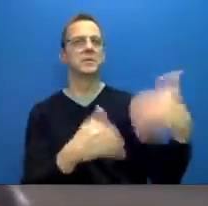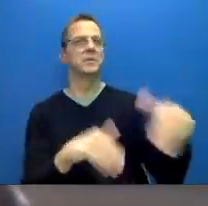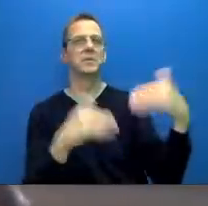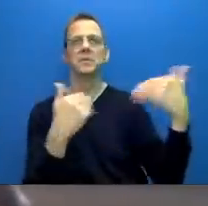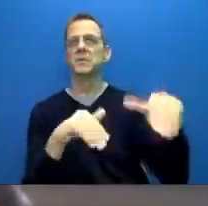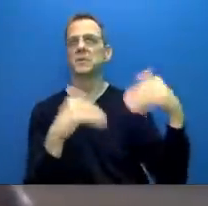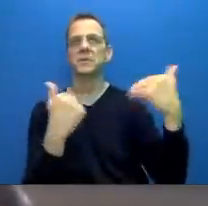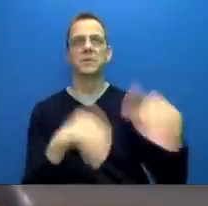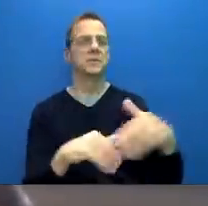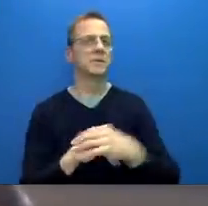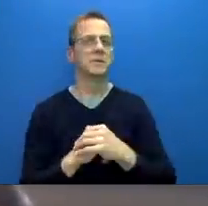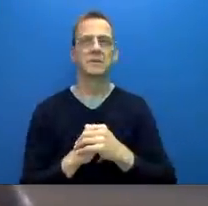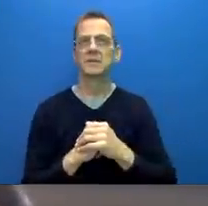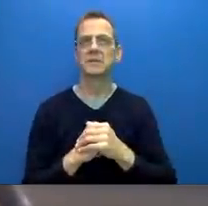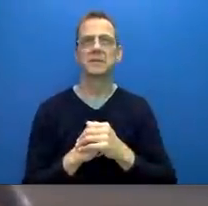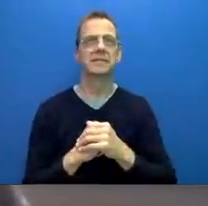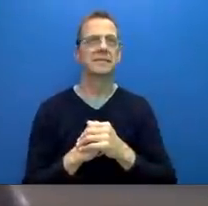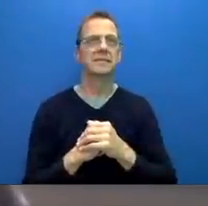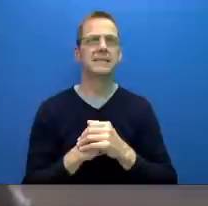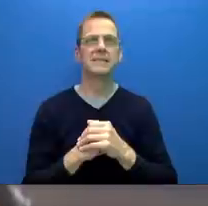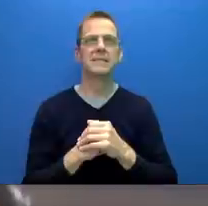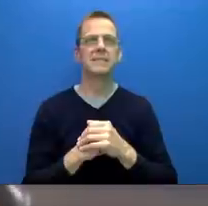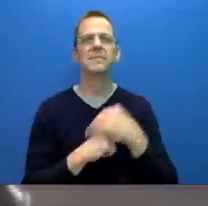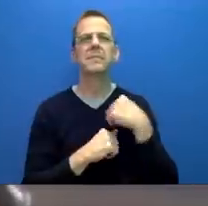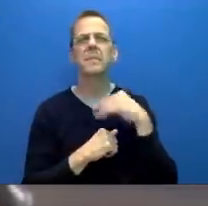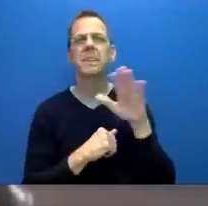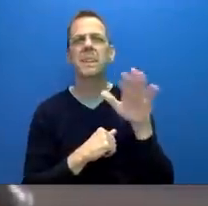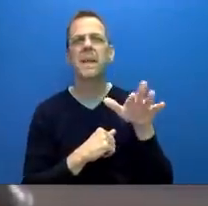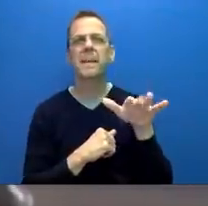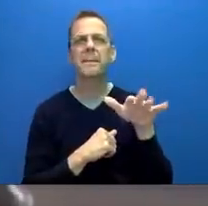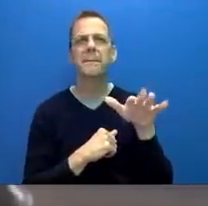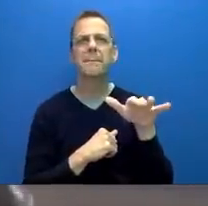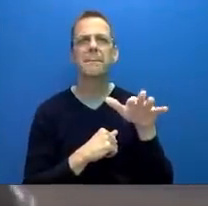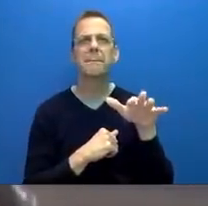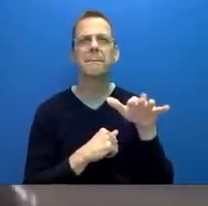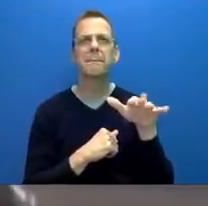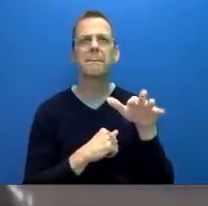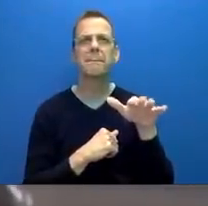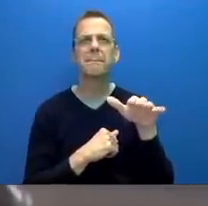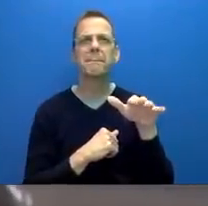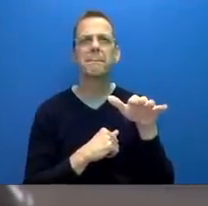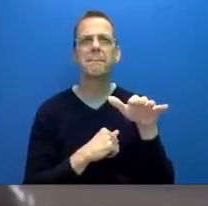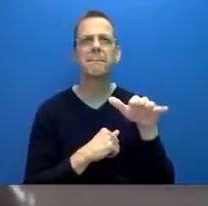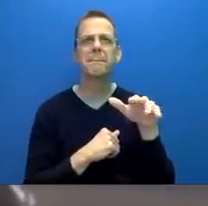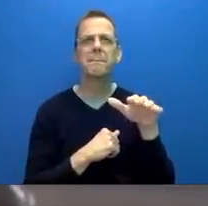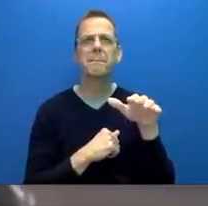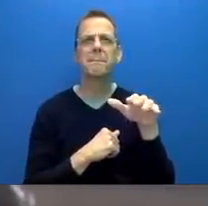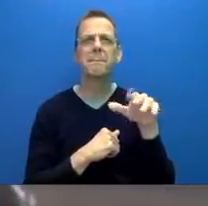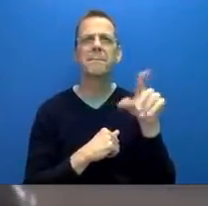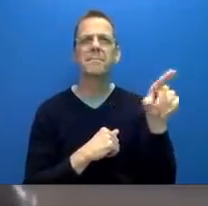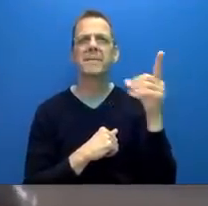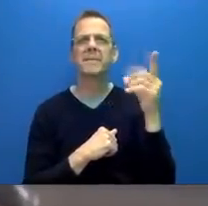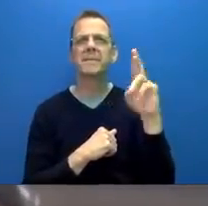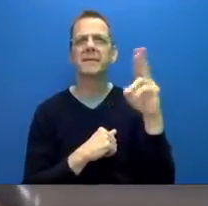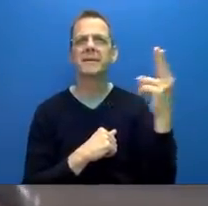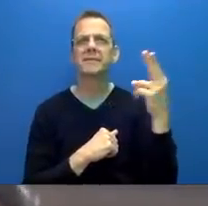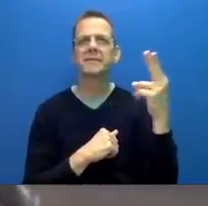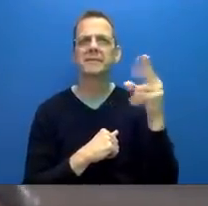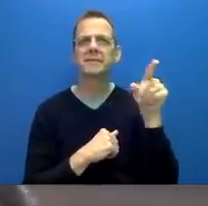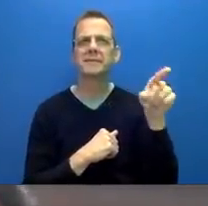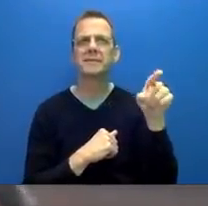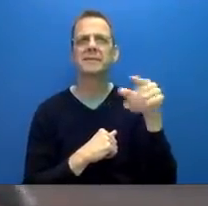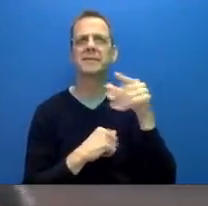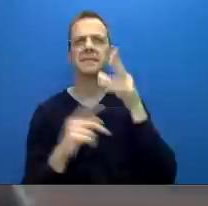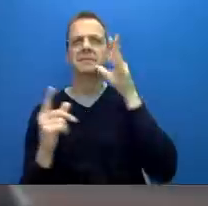home. Can you comment from a legal standpoint if our government has broken any laws with the dereliction of duty in failing to provide